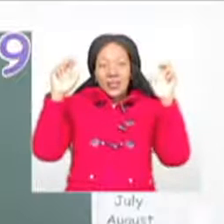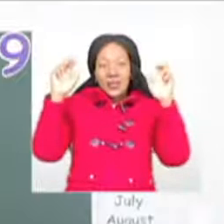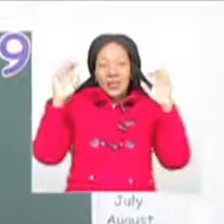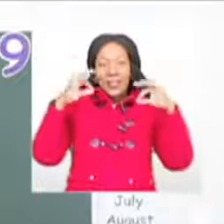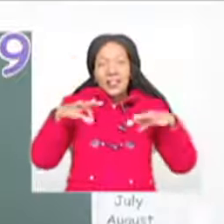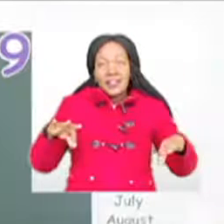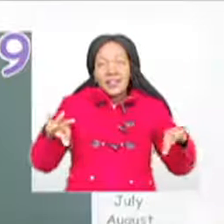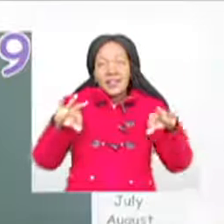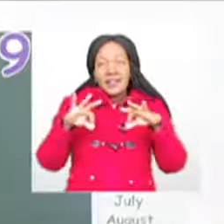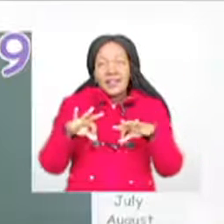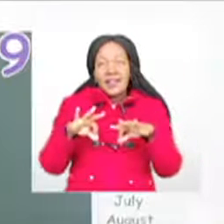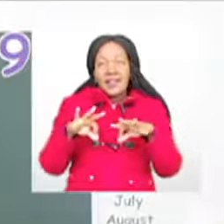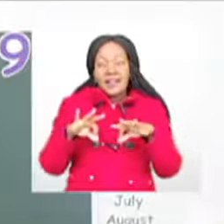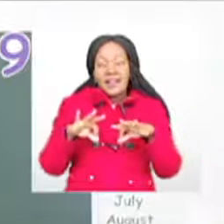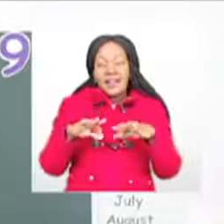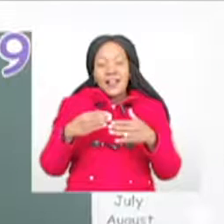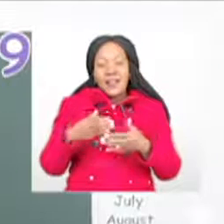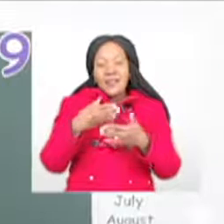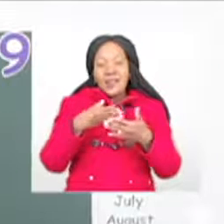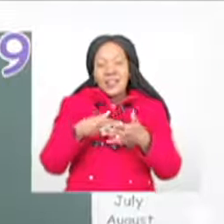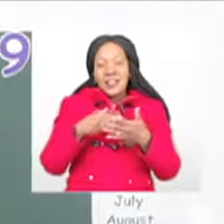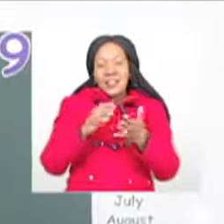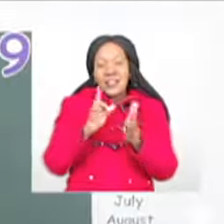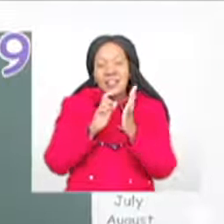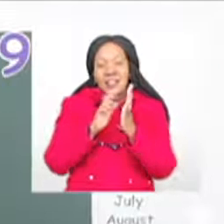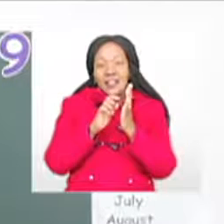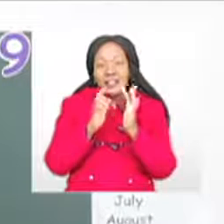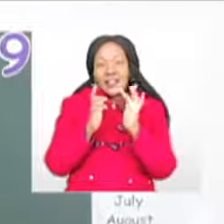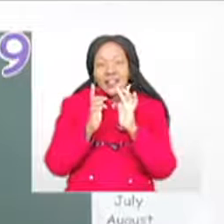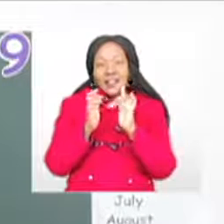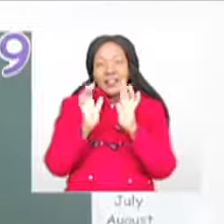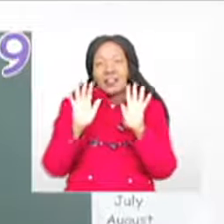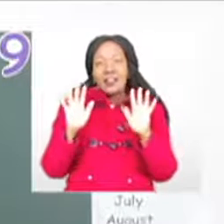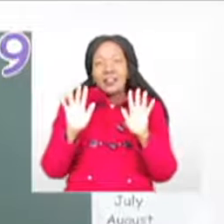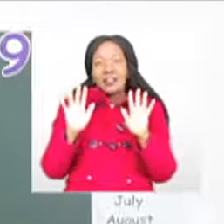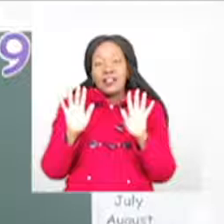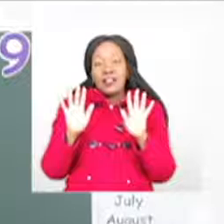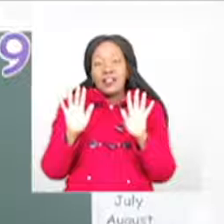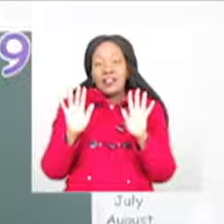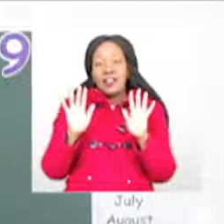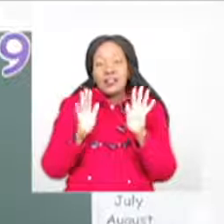farm. Let's sanitize our hands.